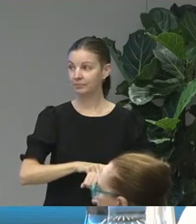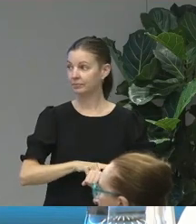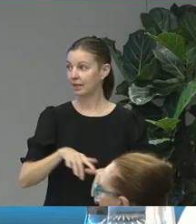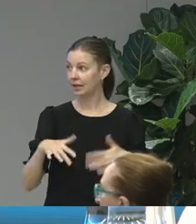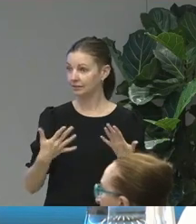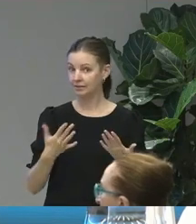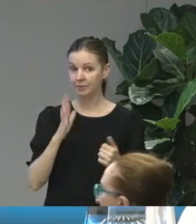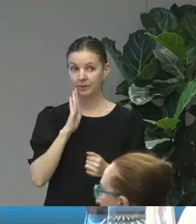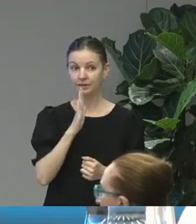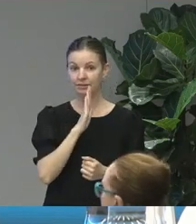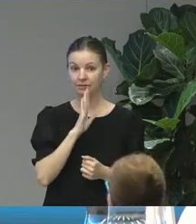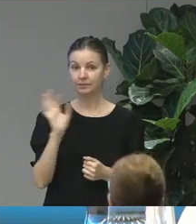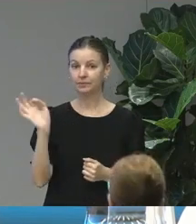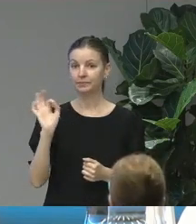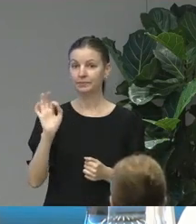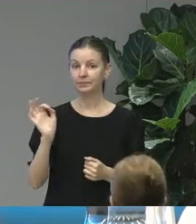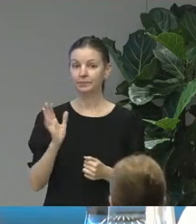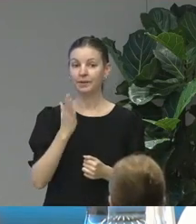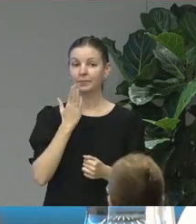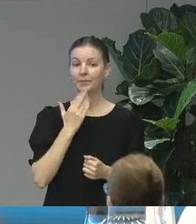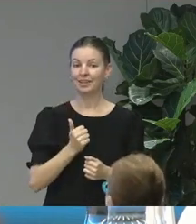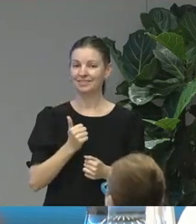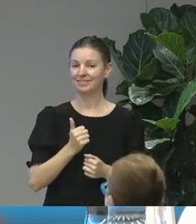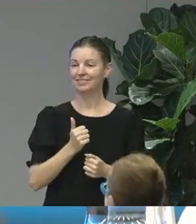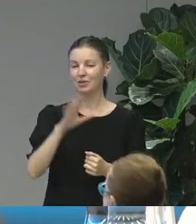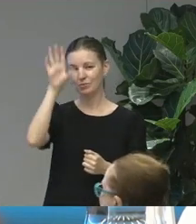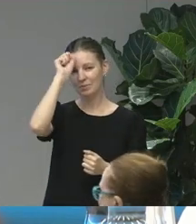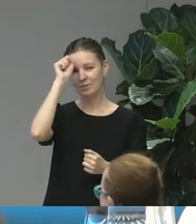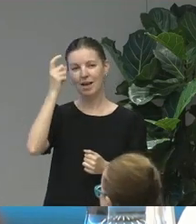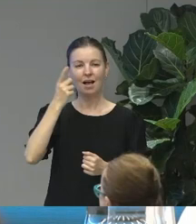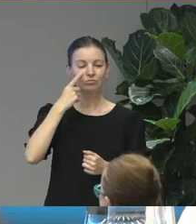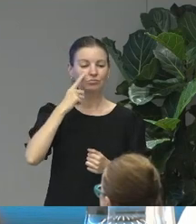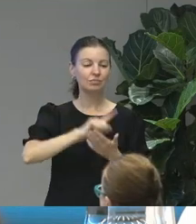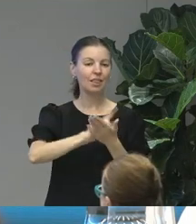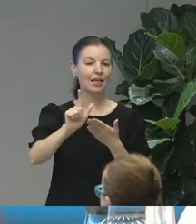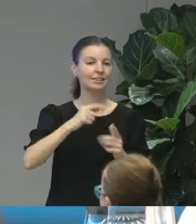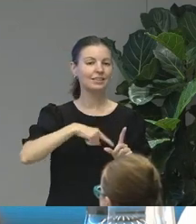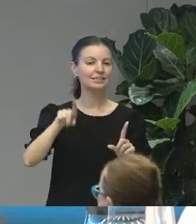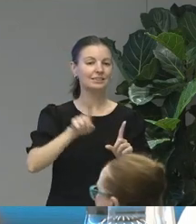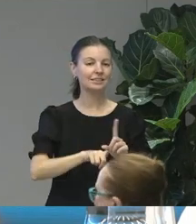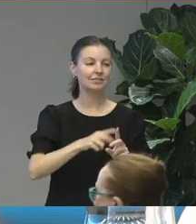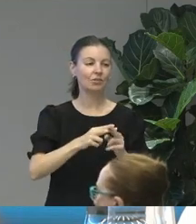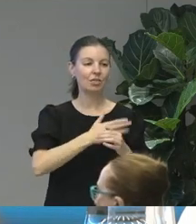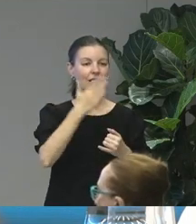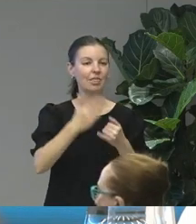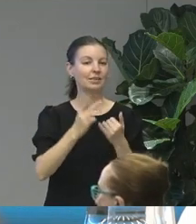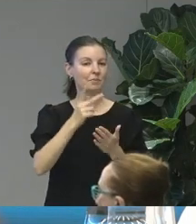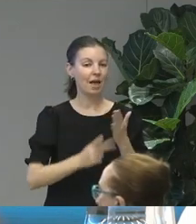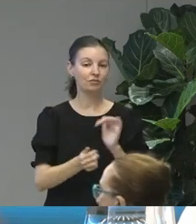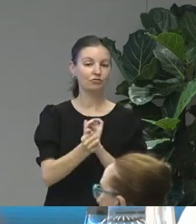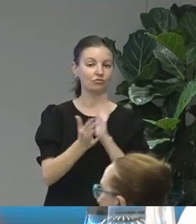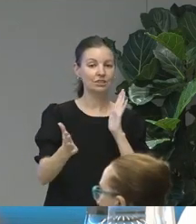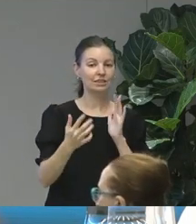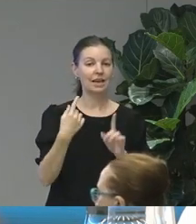missed anything. Please don't forget to tune in again later in the year for the final part of the Free and Equal